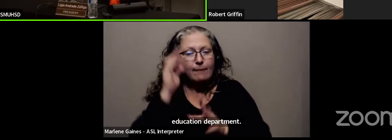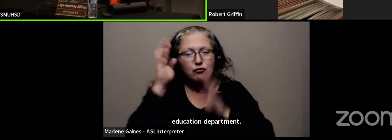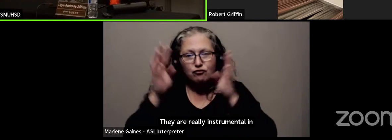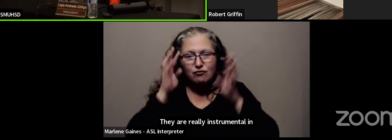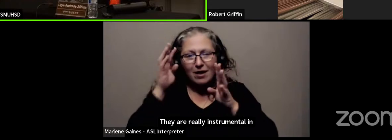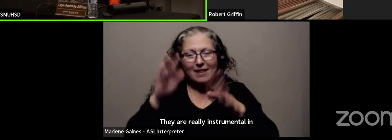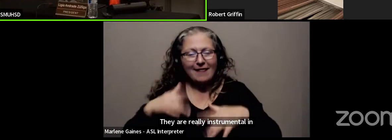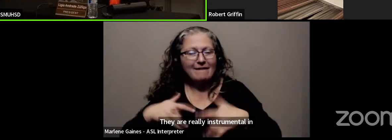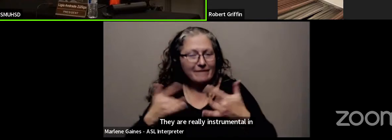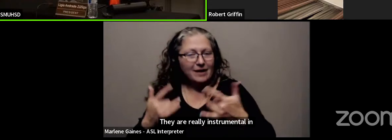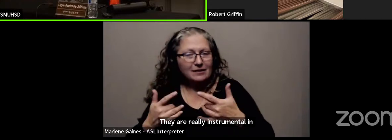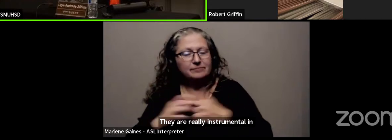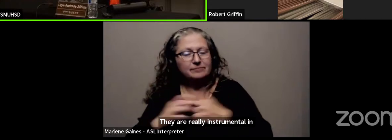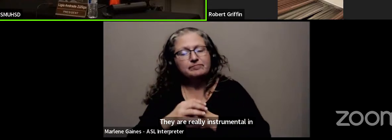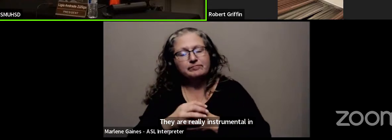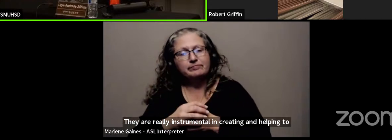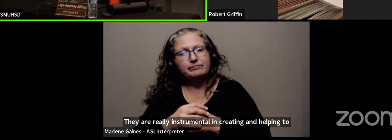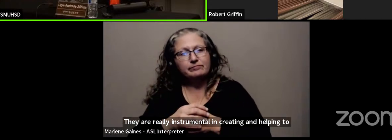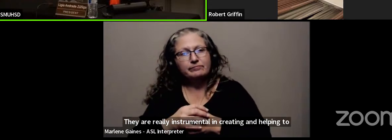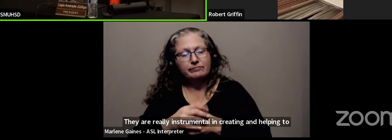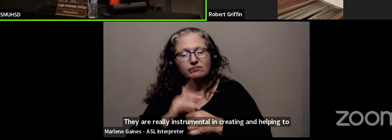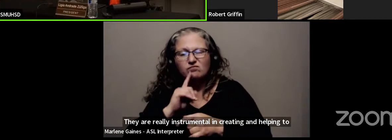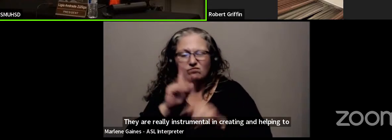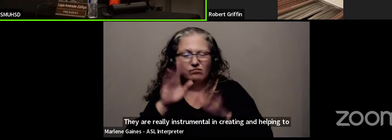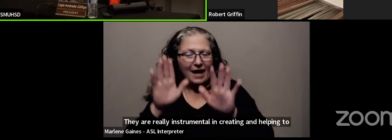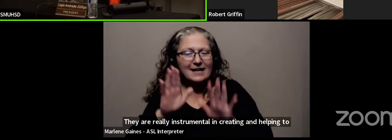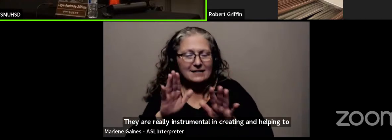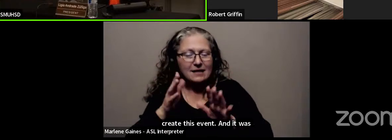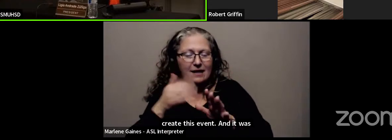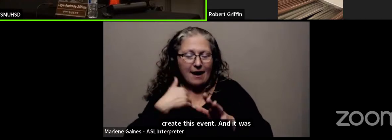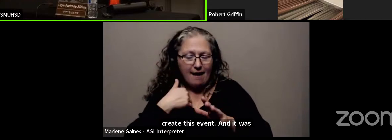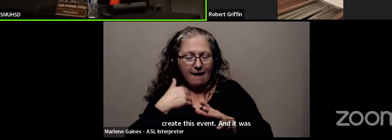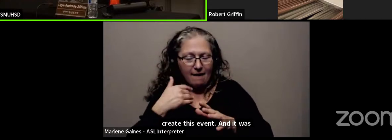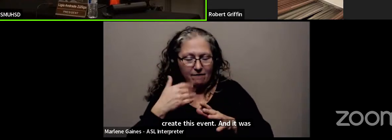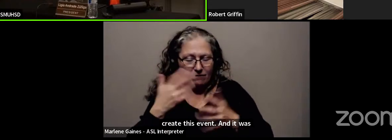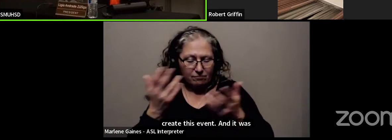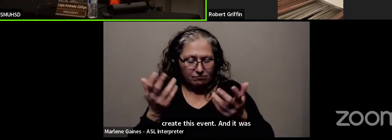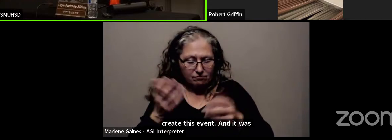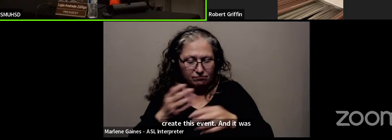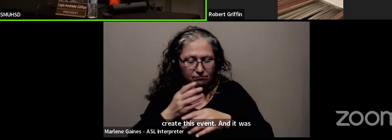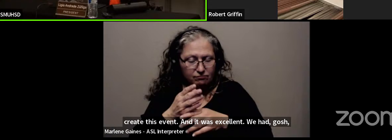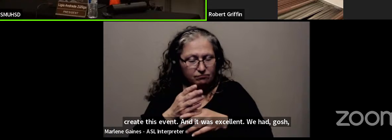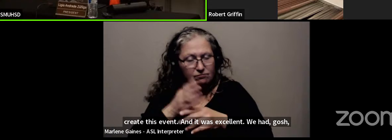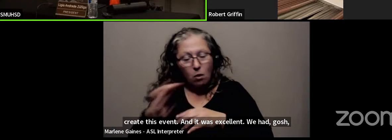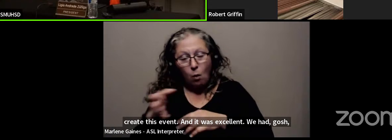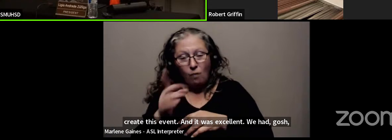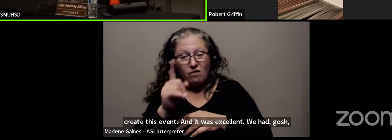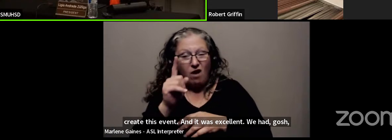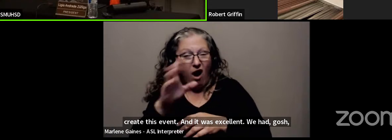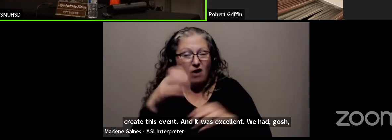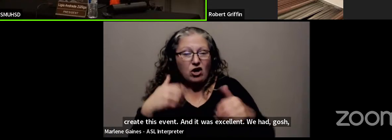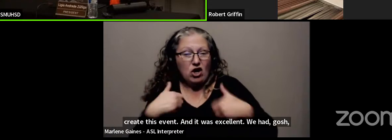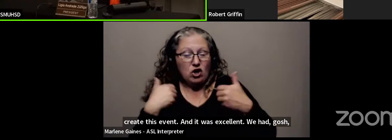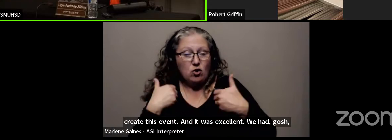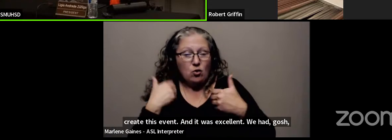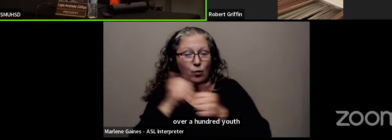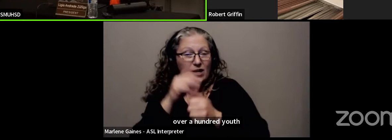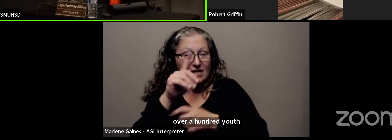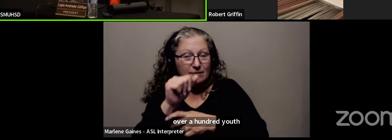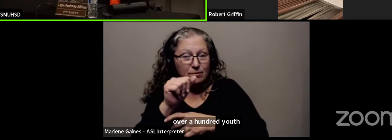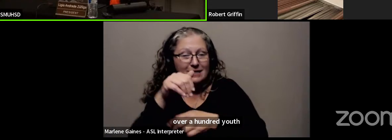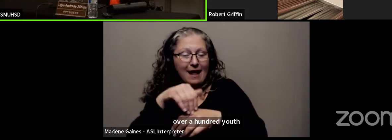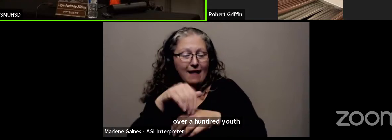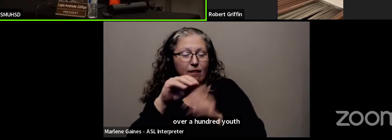this event, and it was excellent. We had over 100 youth with disabilities at the Office